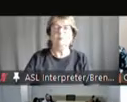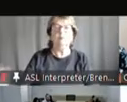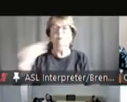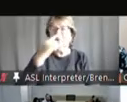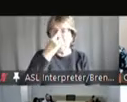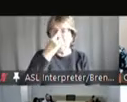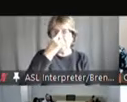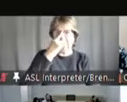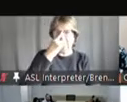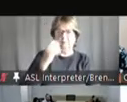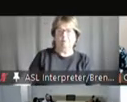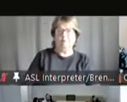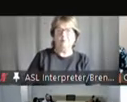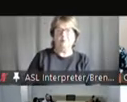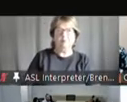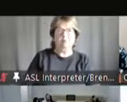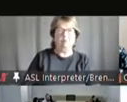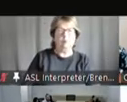And the next one, please.